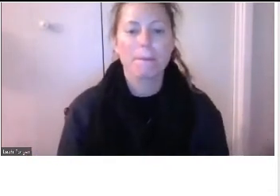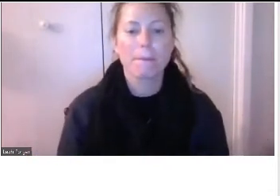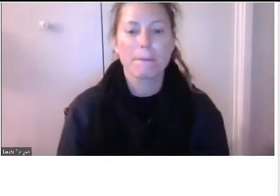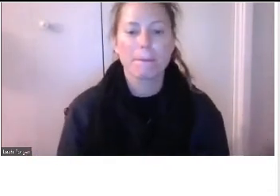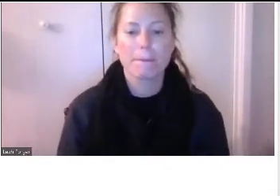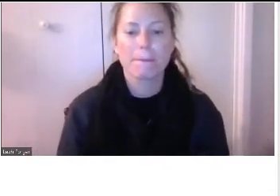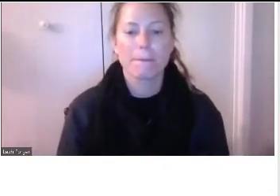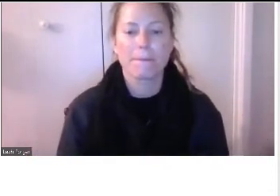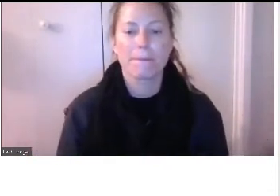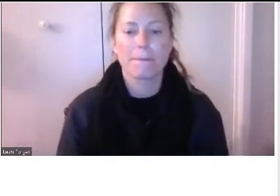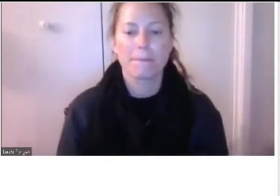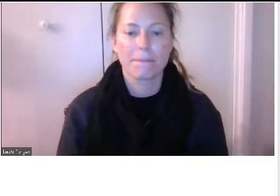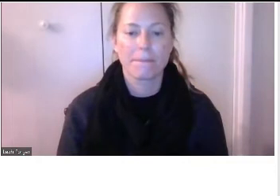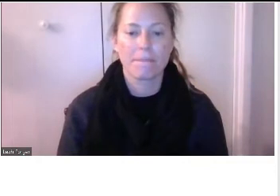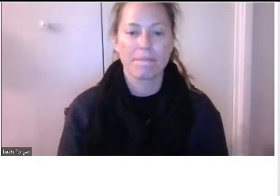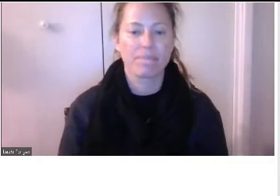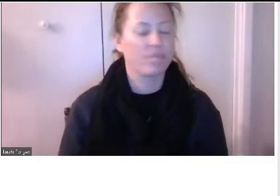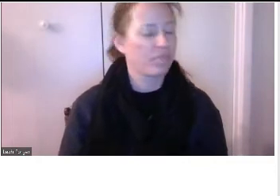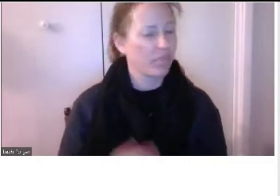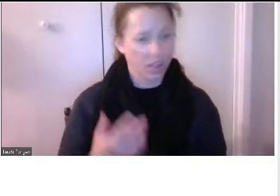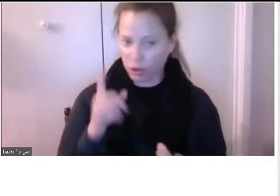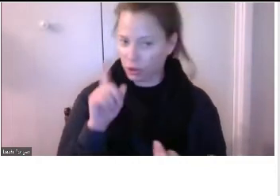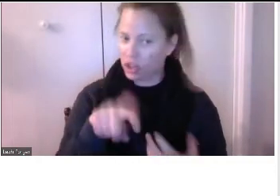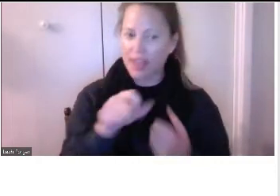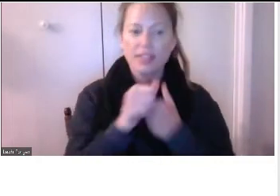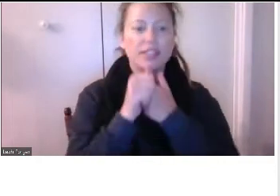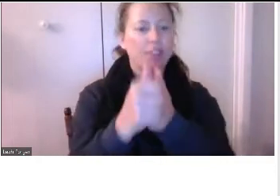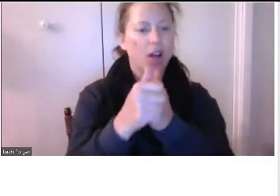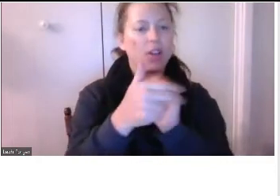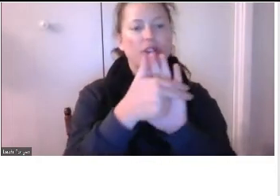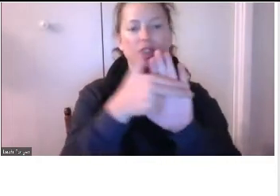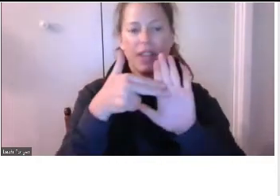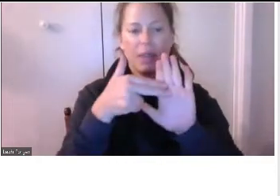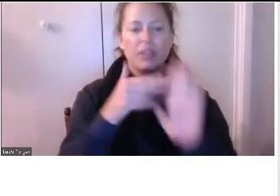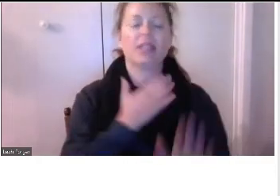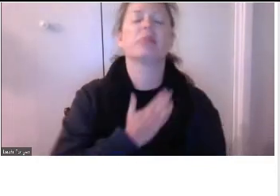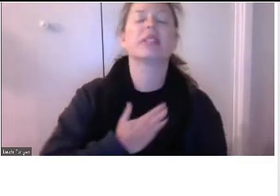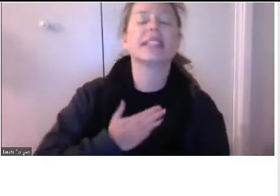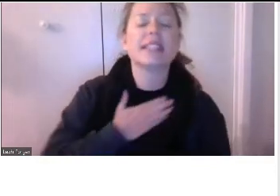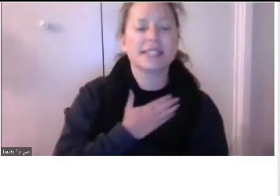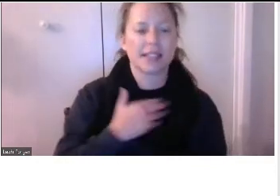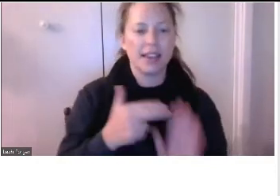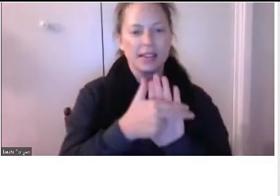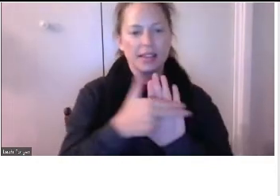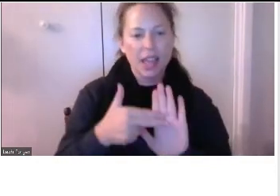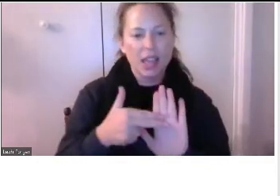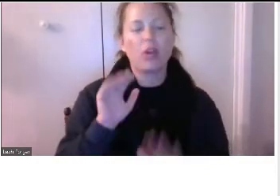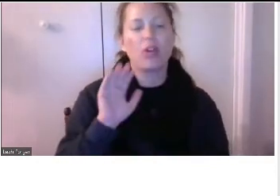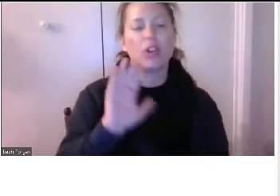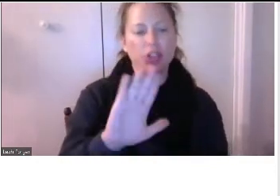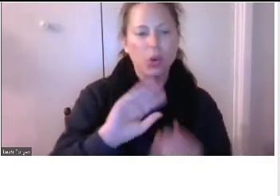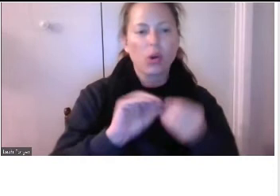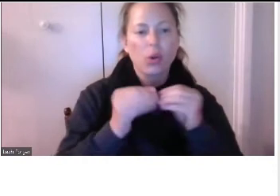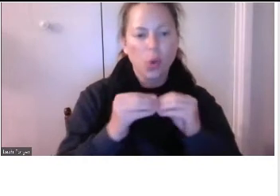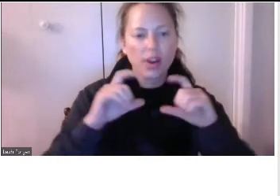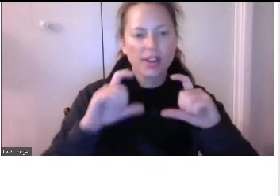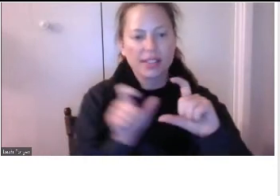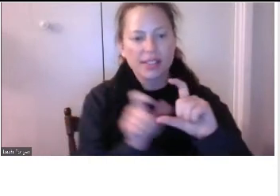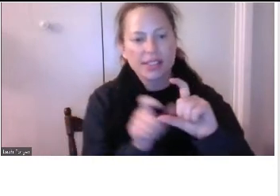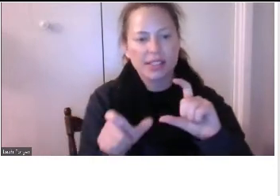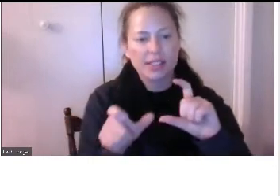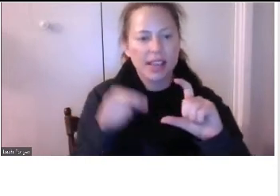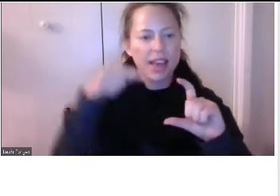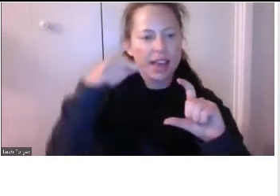45. It's all in how I labeled it. Please label those coordinates with the x1,